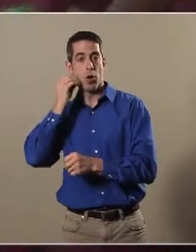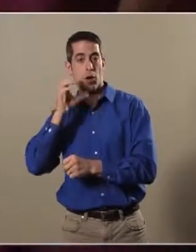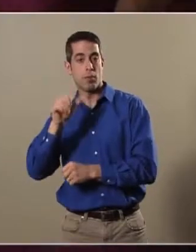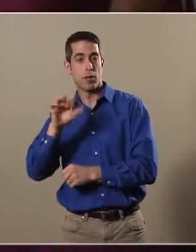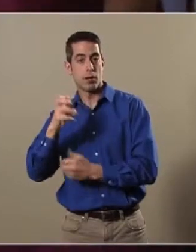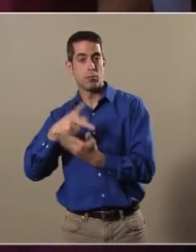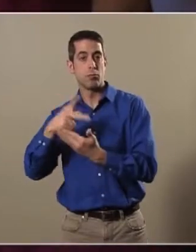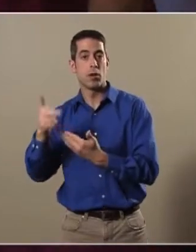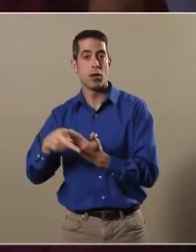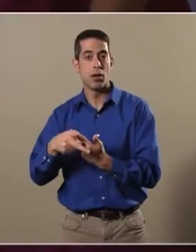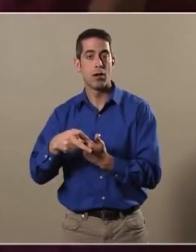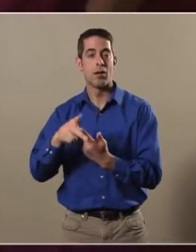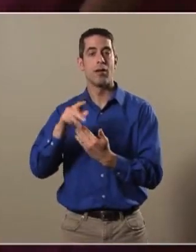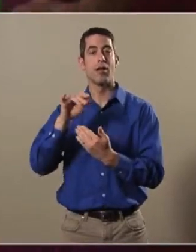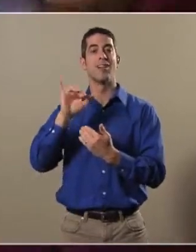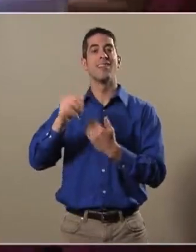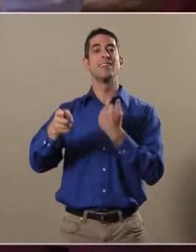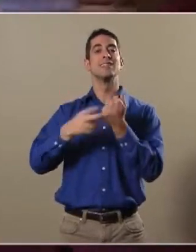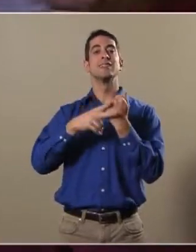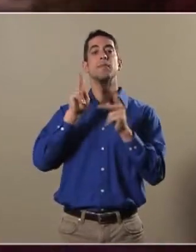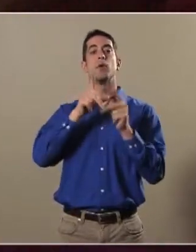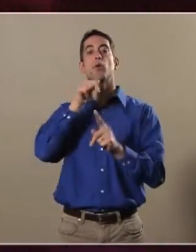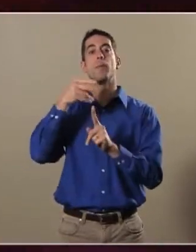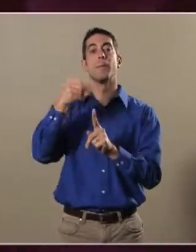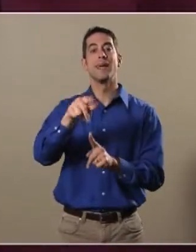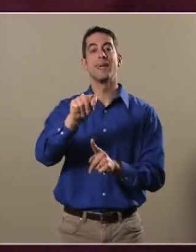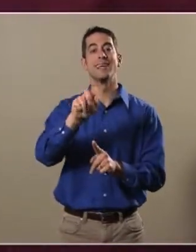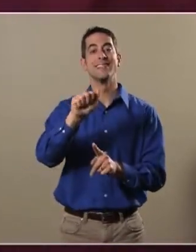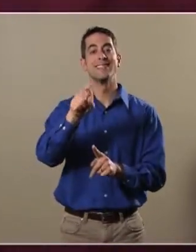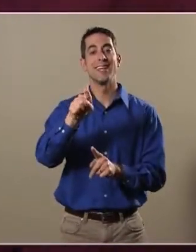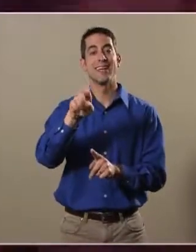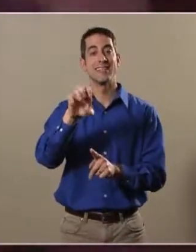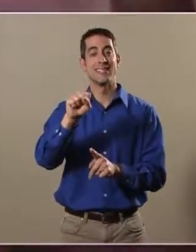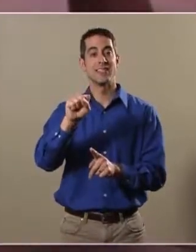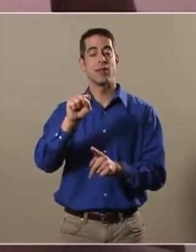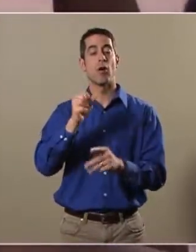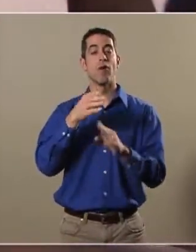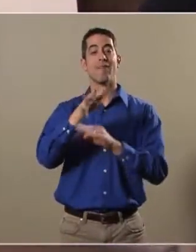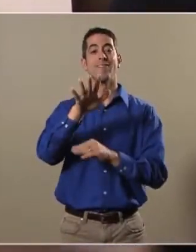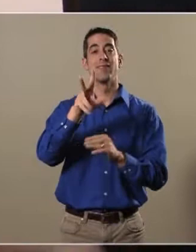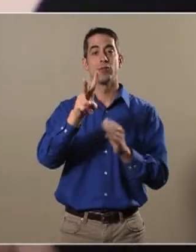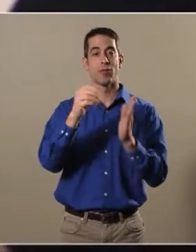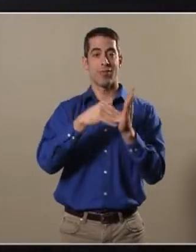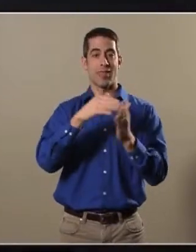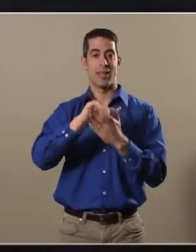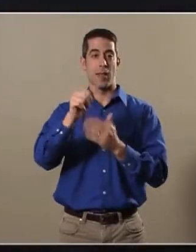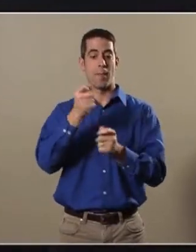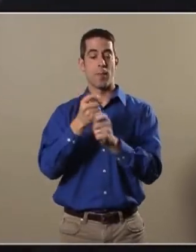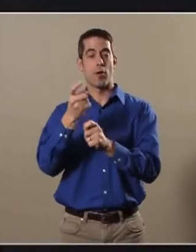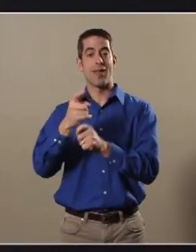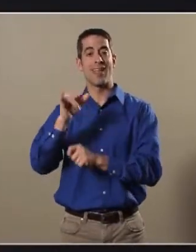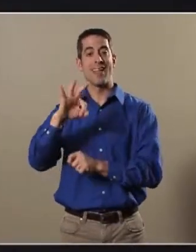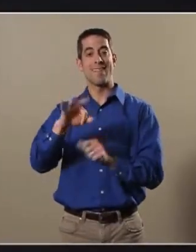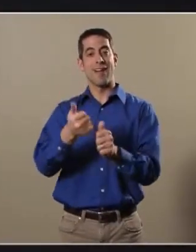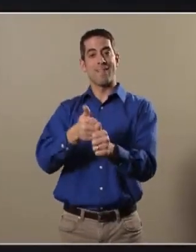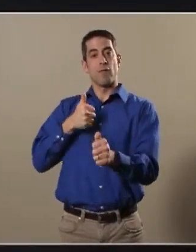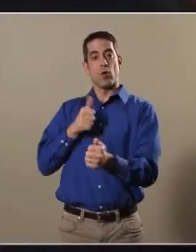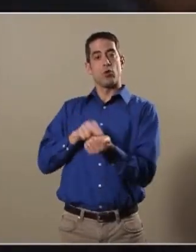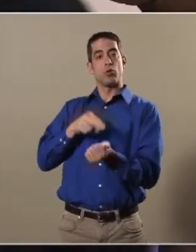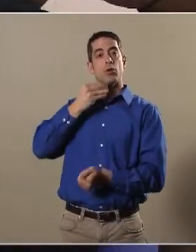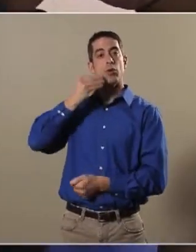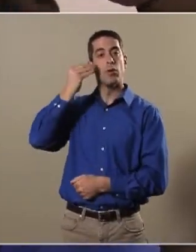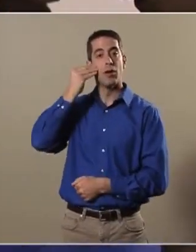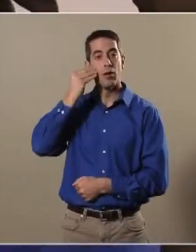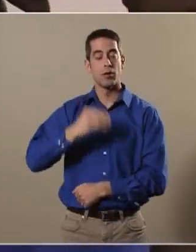$52,000 per year for each person who stays out of the nursing home. Our service extends to the entire